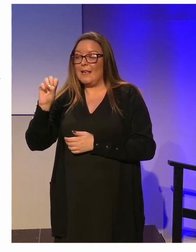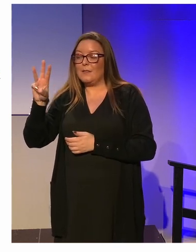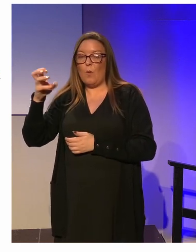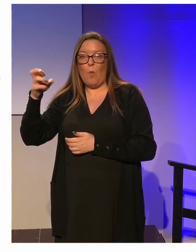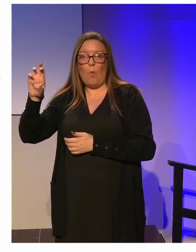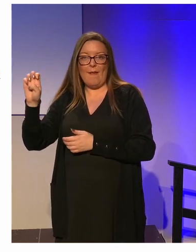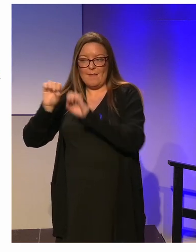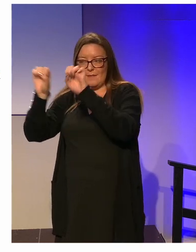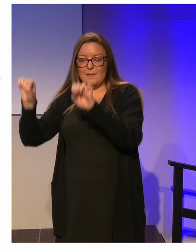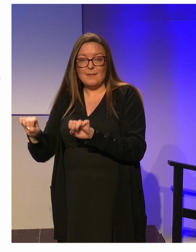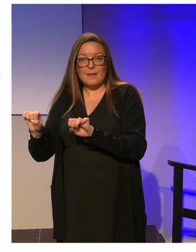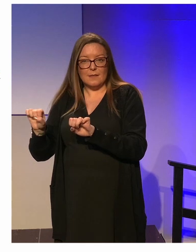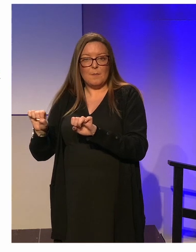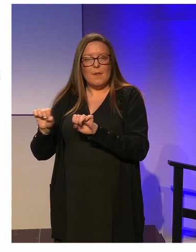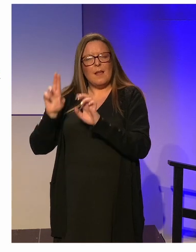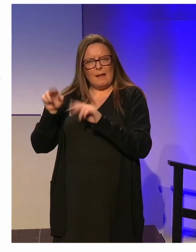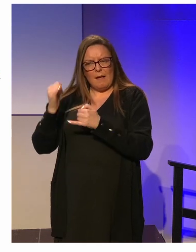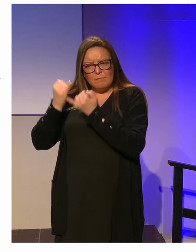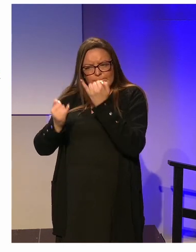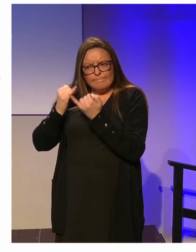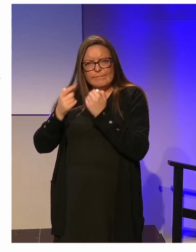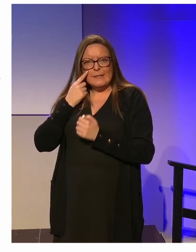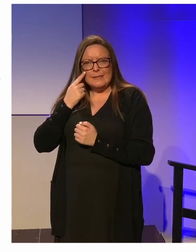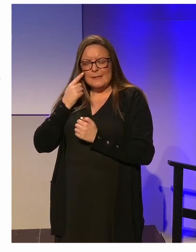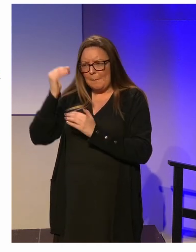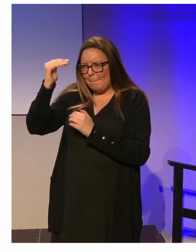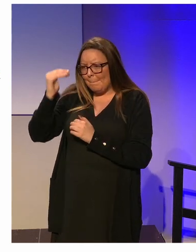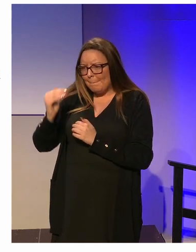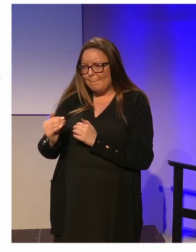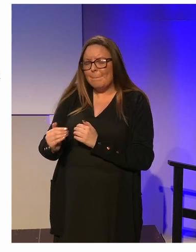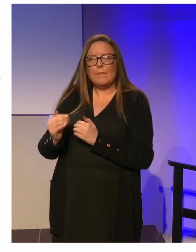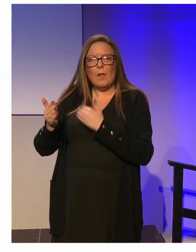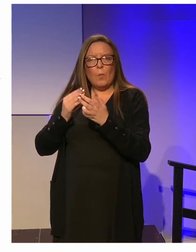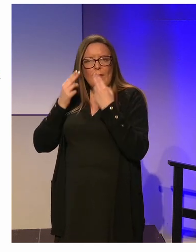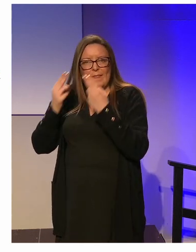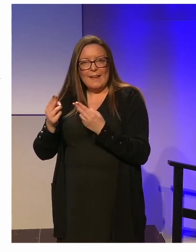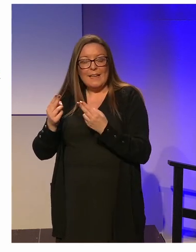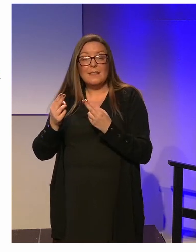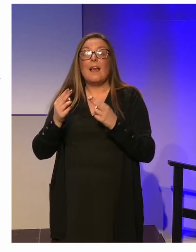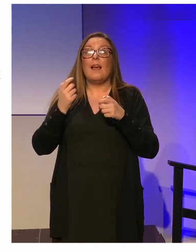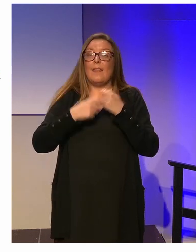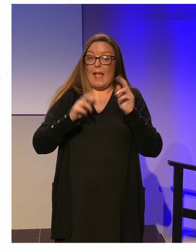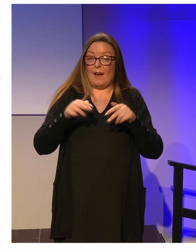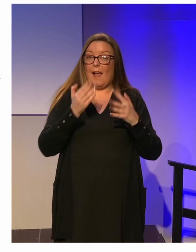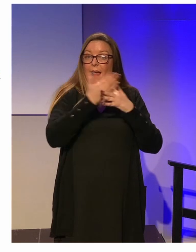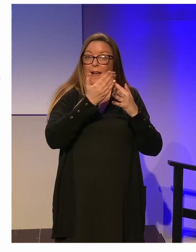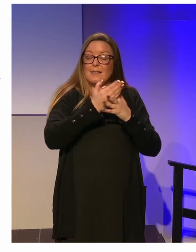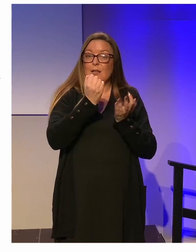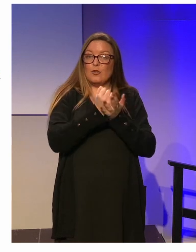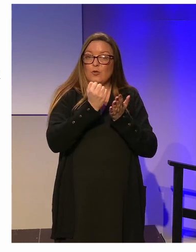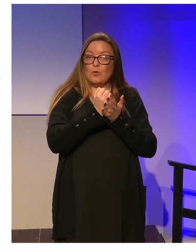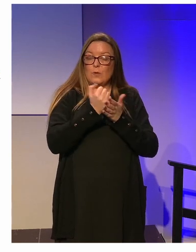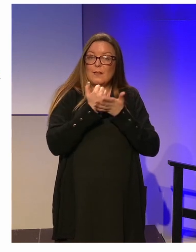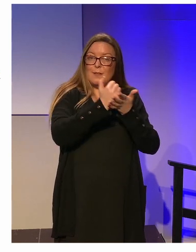needs, and they can go in then and get a more detailed breakdown of it. And then they can go and access the student support files into department plans and